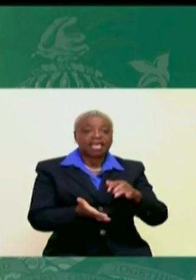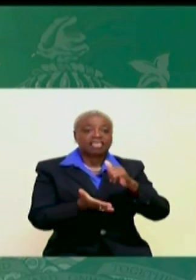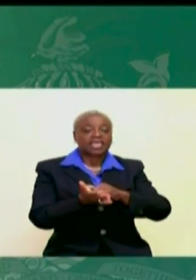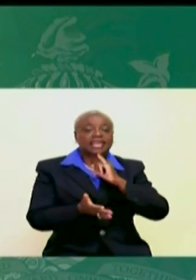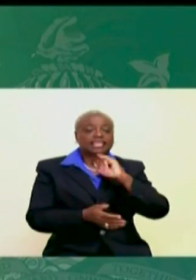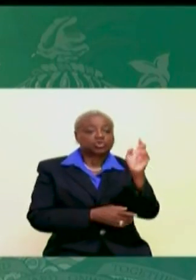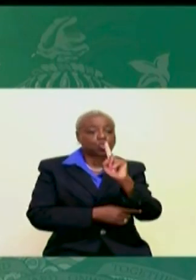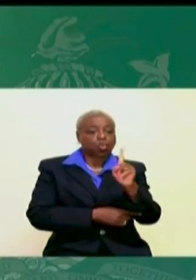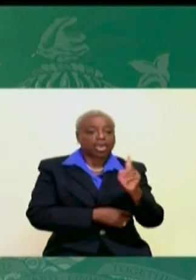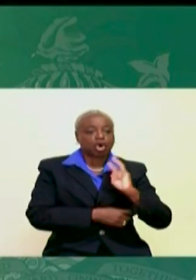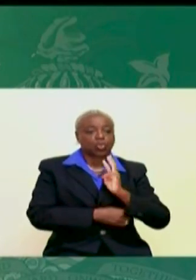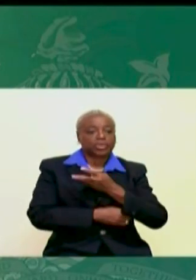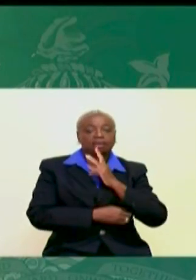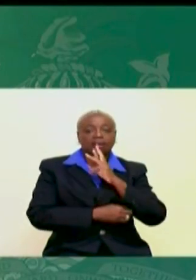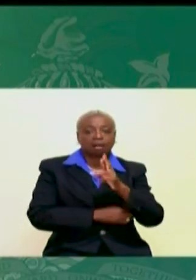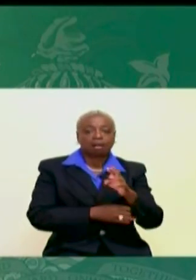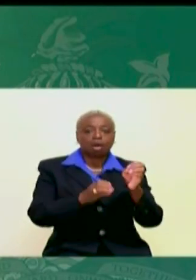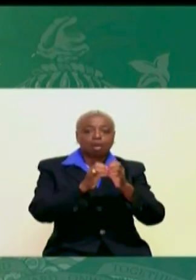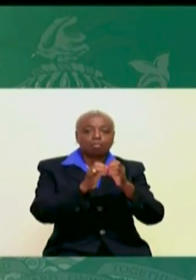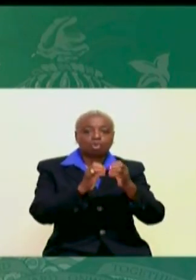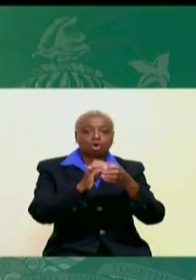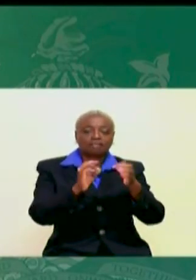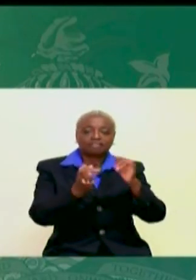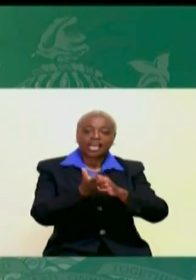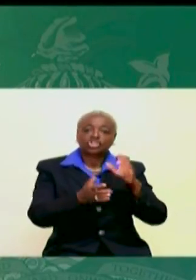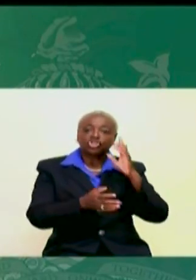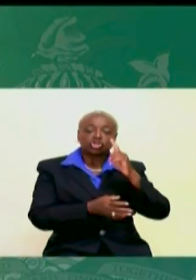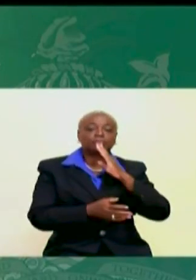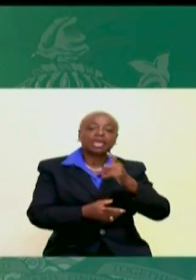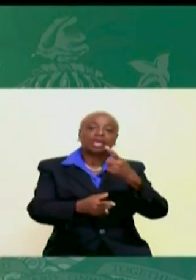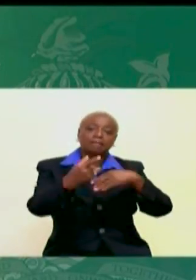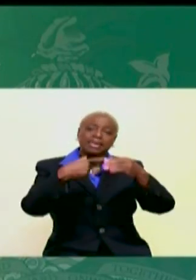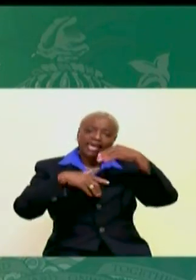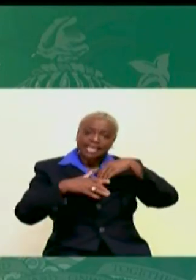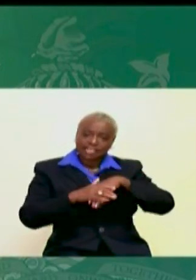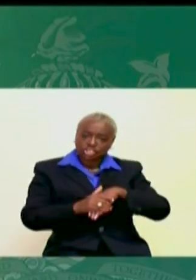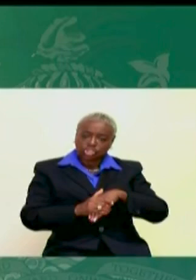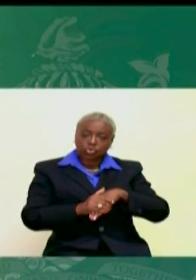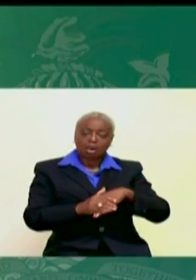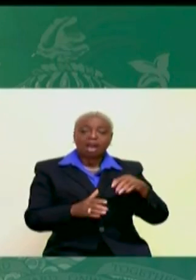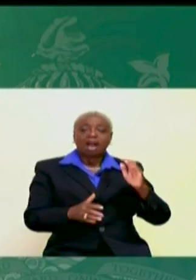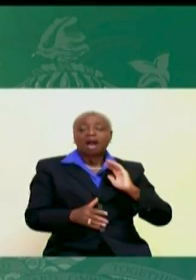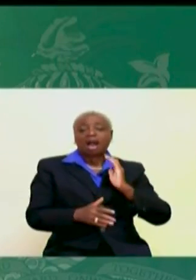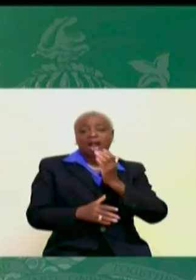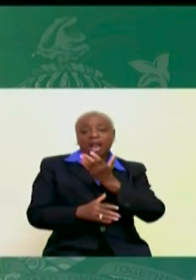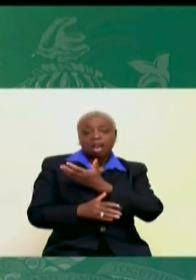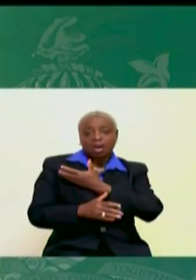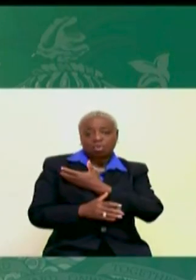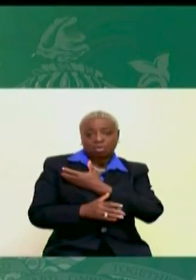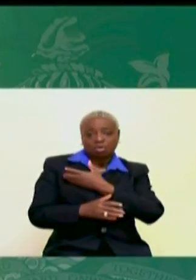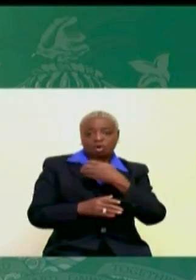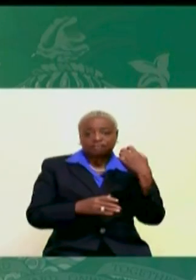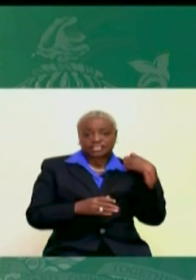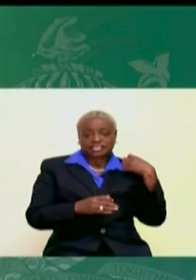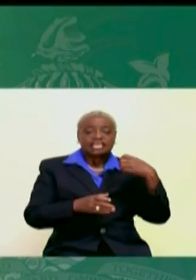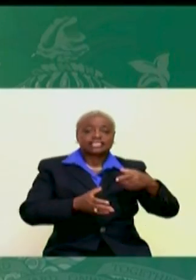are. Because more of that should be coming into our coffers to help us run the